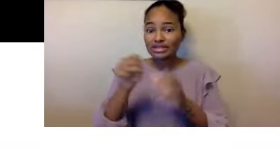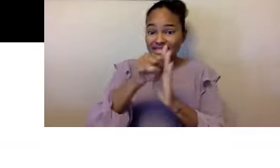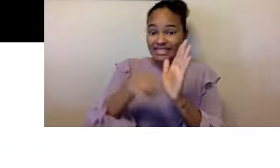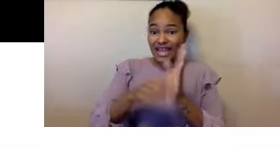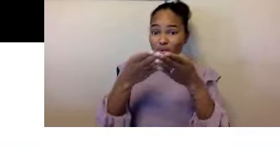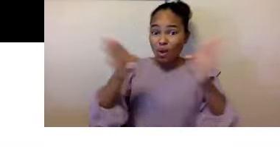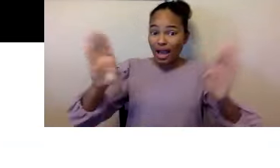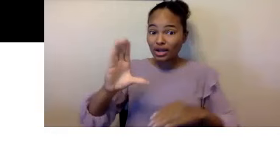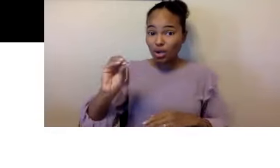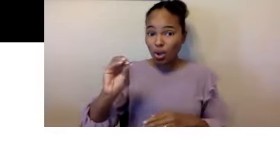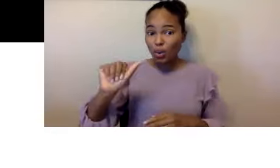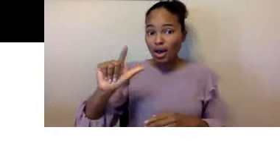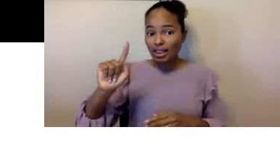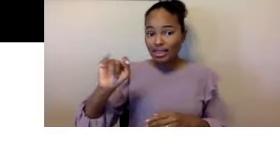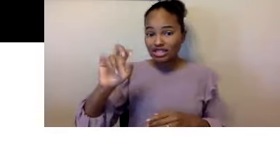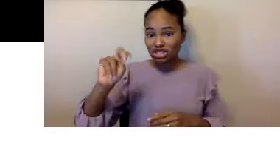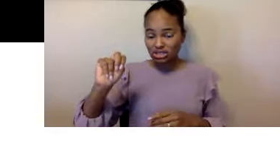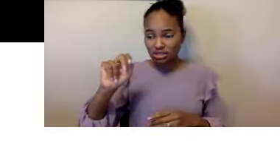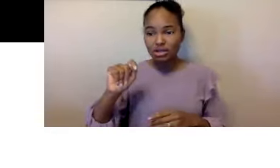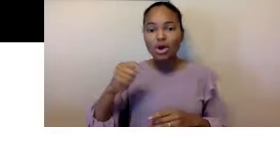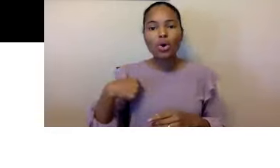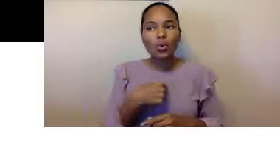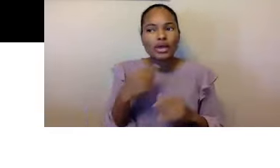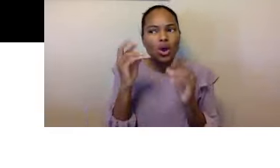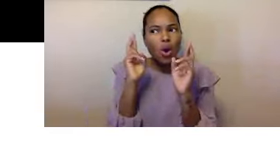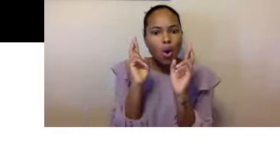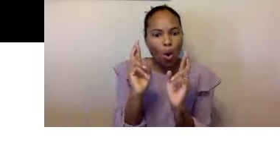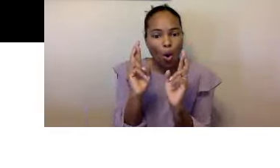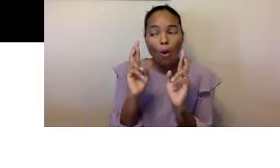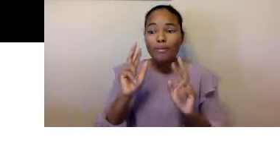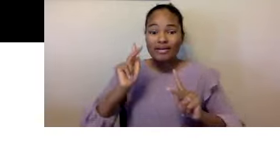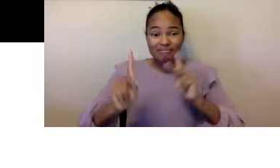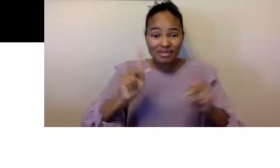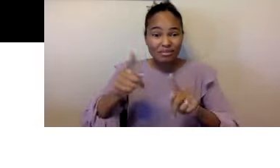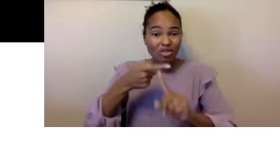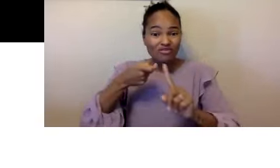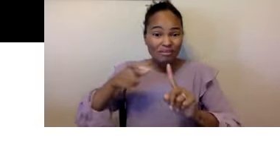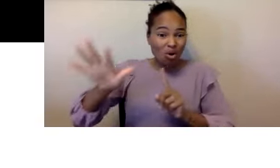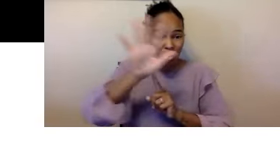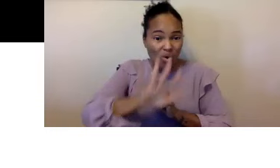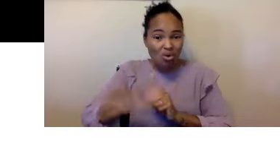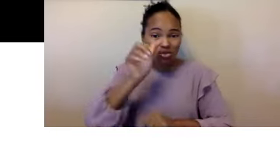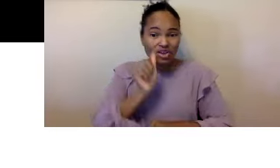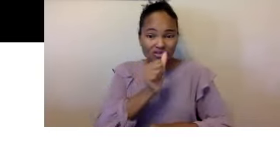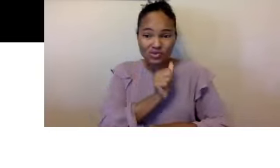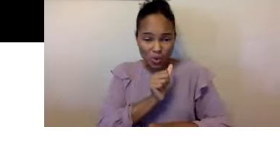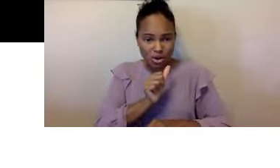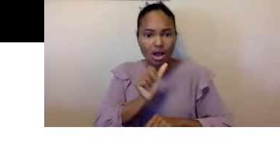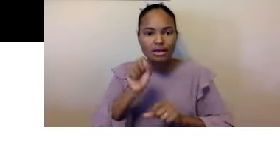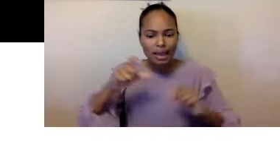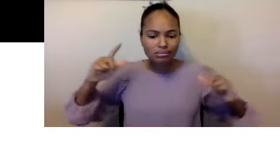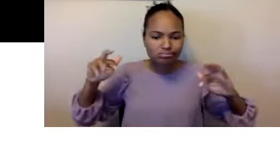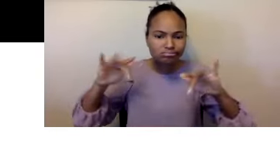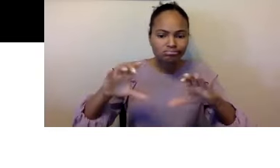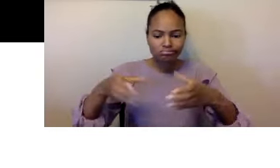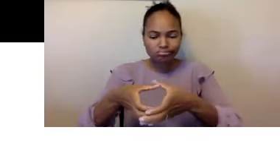is that we can bring people together from across the state and work together to make change,